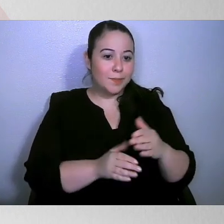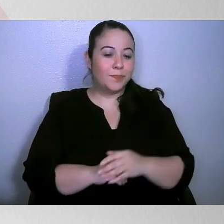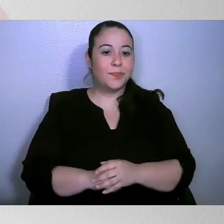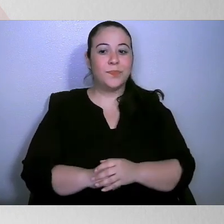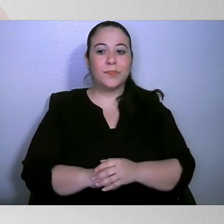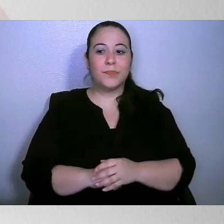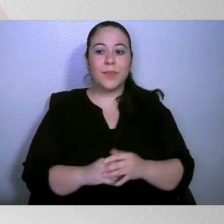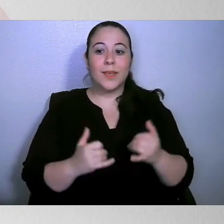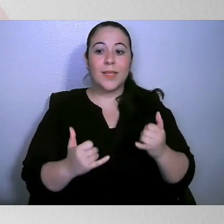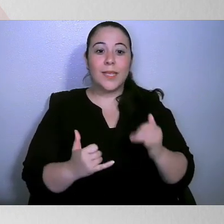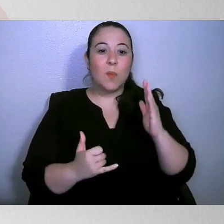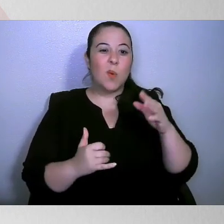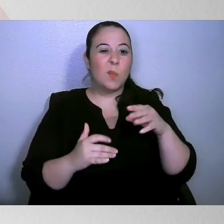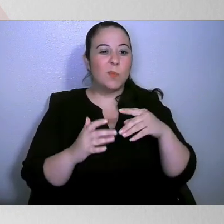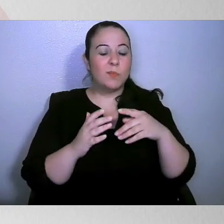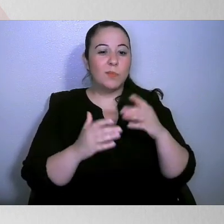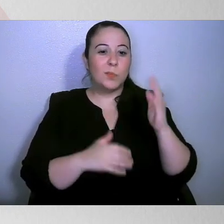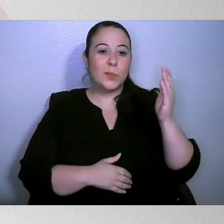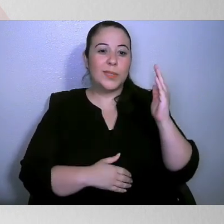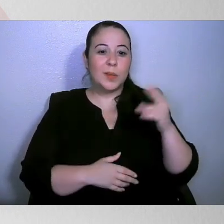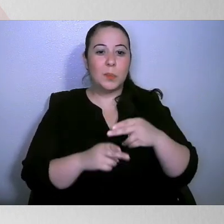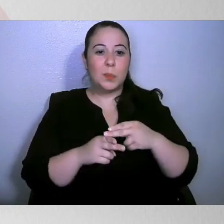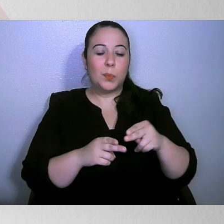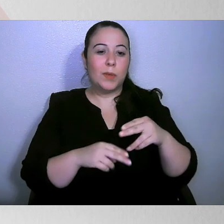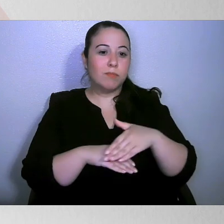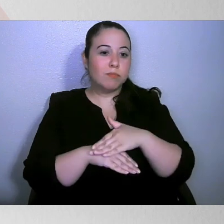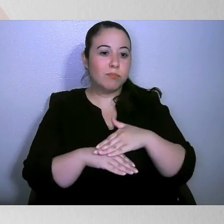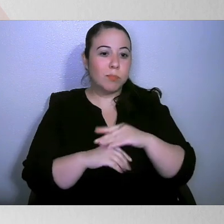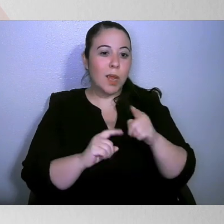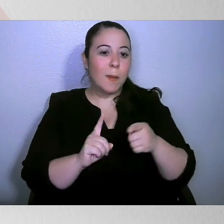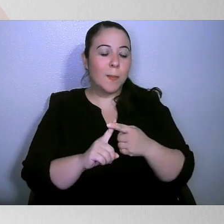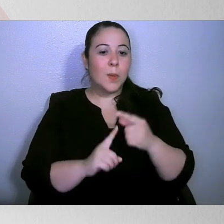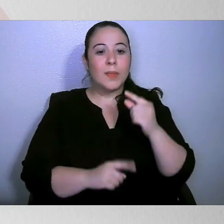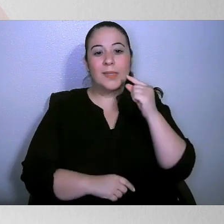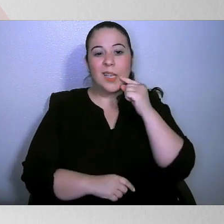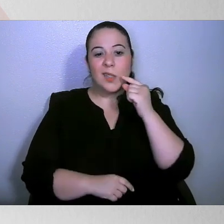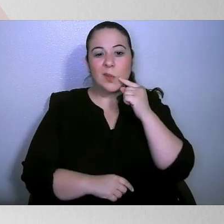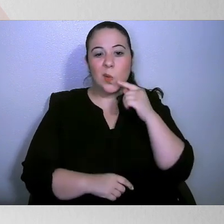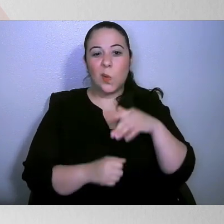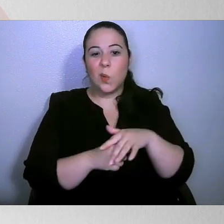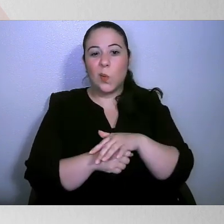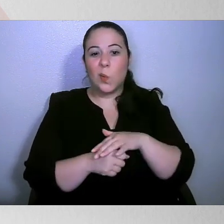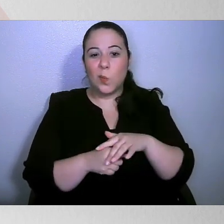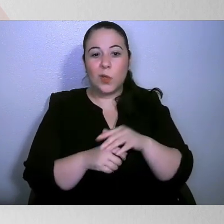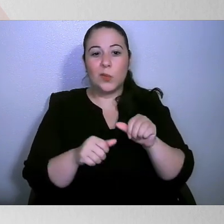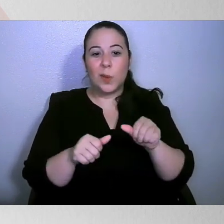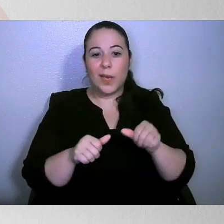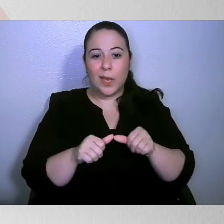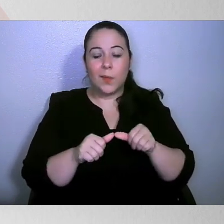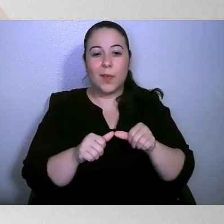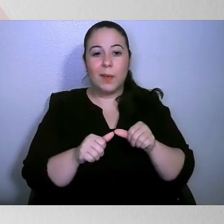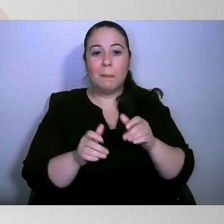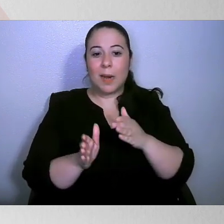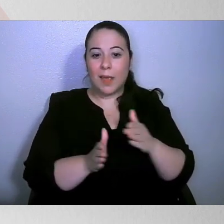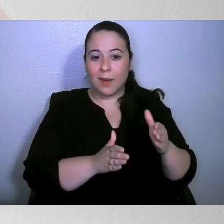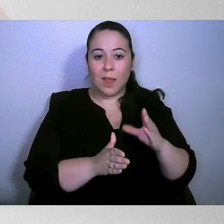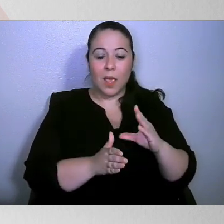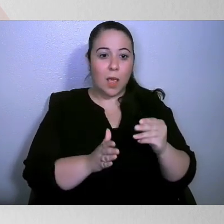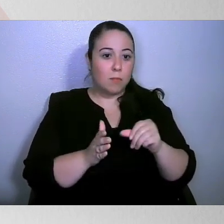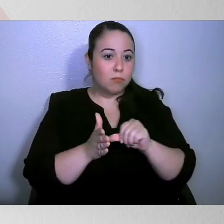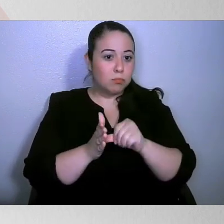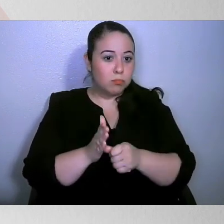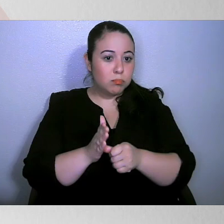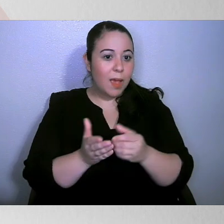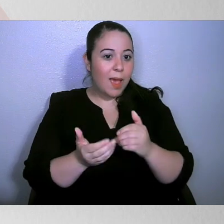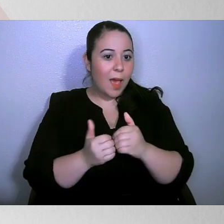Today, we will present a brief overview of the Port San Antonio Area Regional Center Plan, discuss the next steps in the planning process, and highlight several ways you can